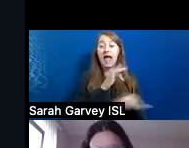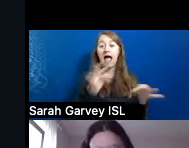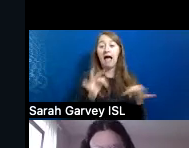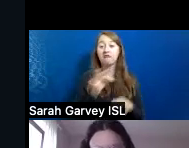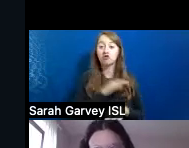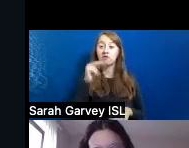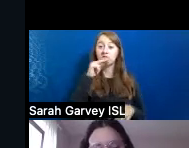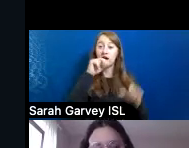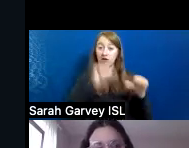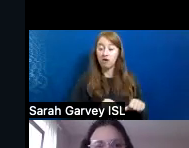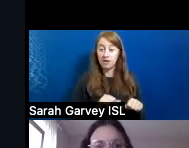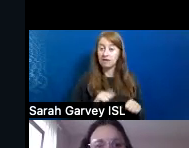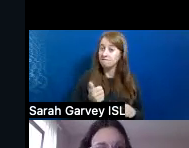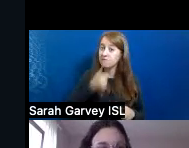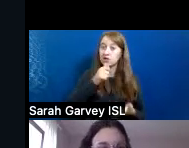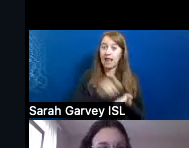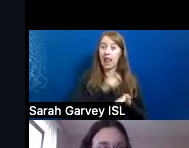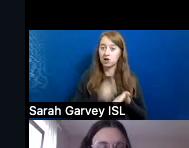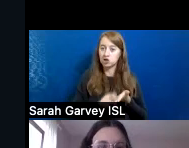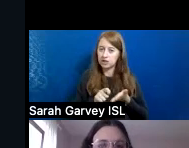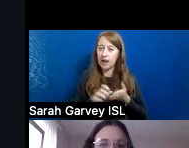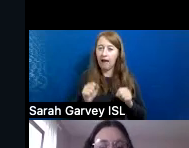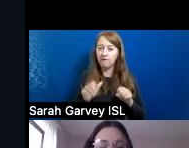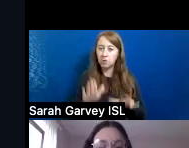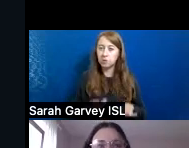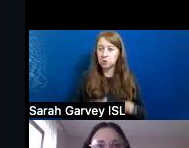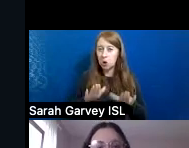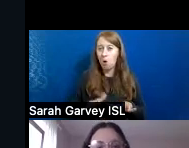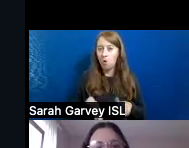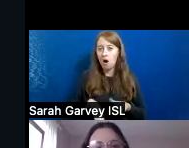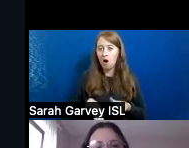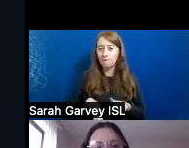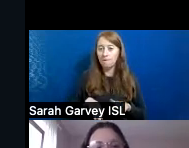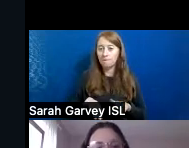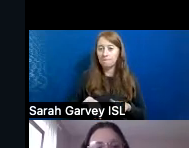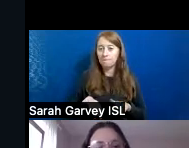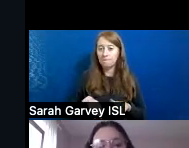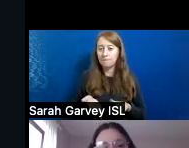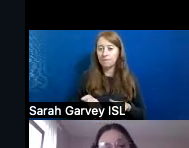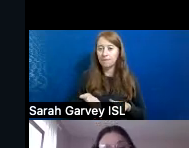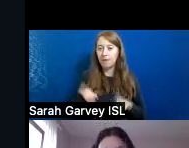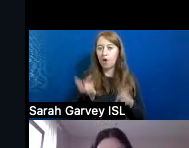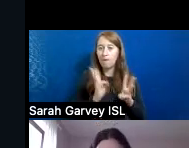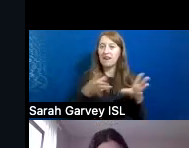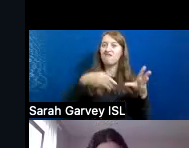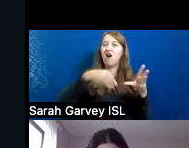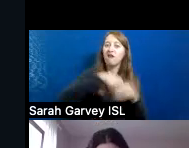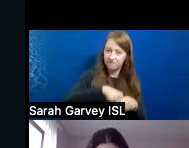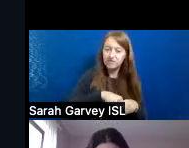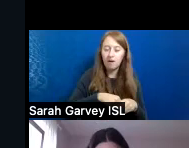increase in women in our political institutions, but the progress has been pretty